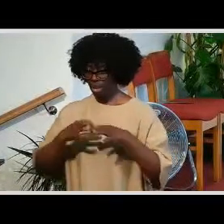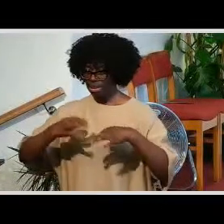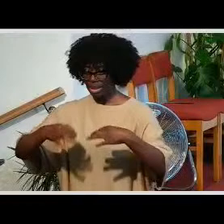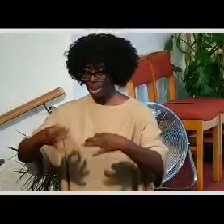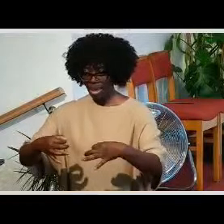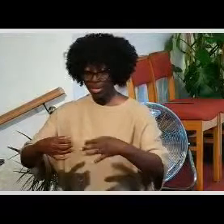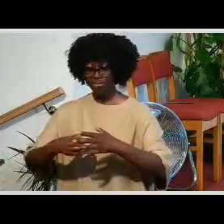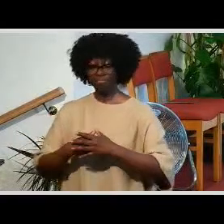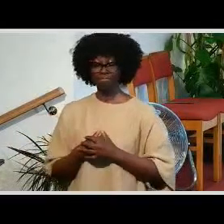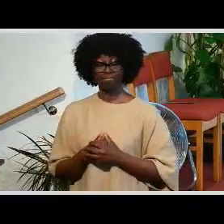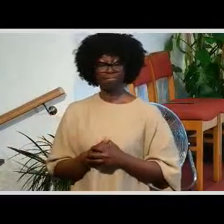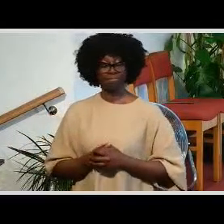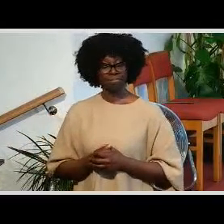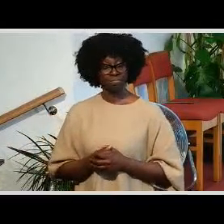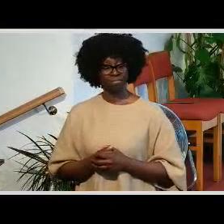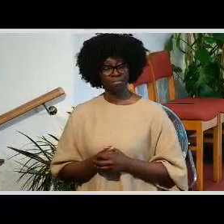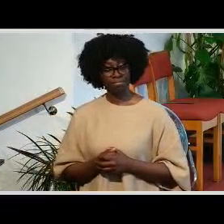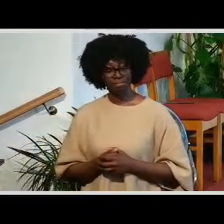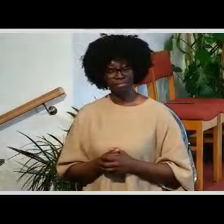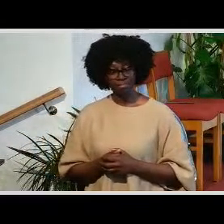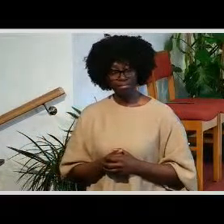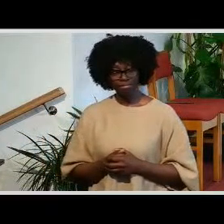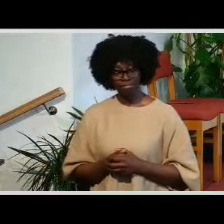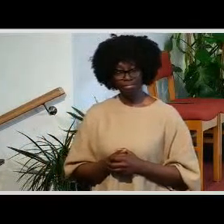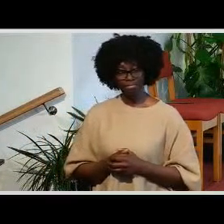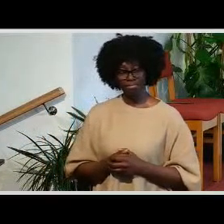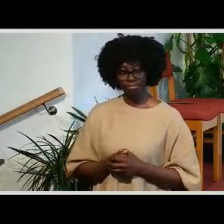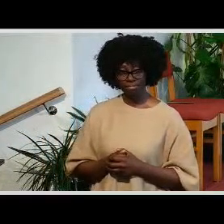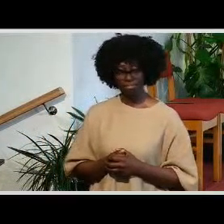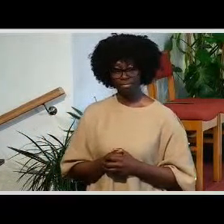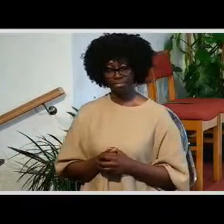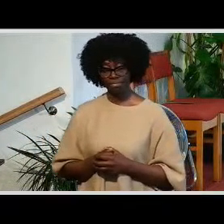as the abbreviation for it,